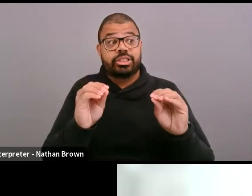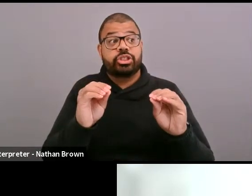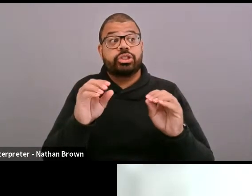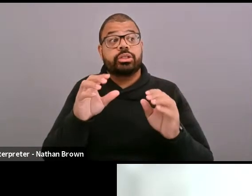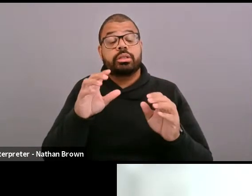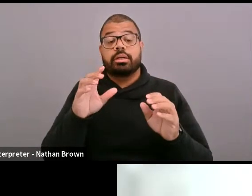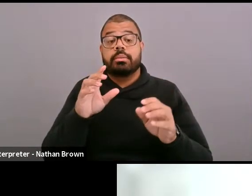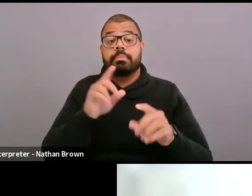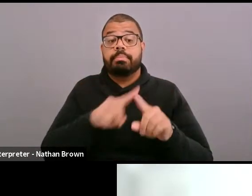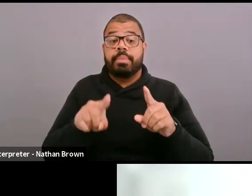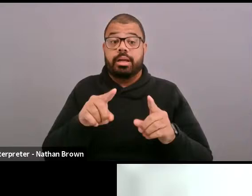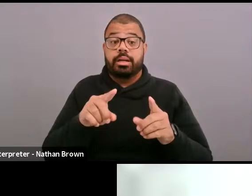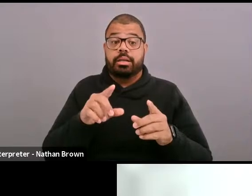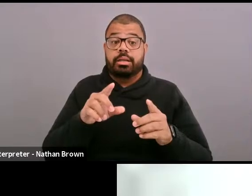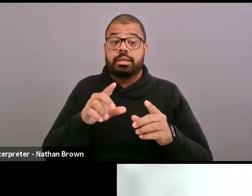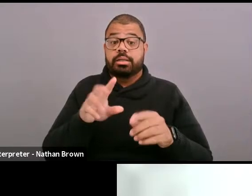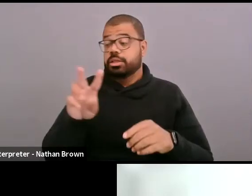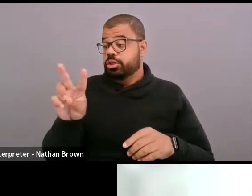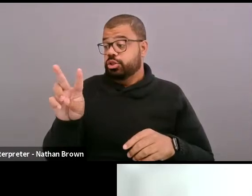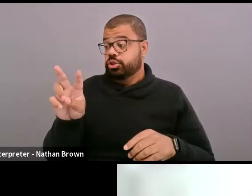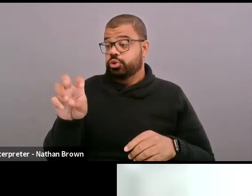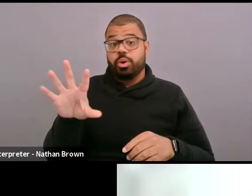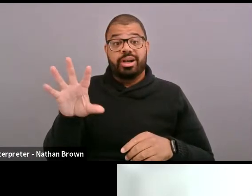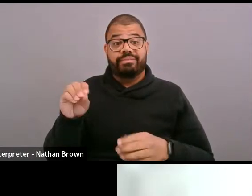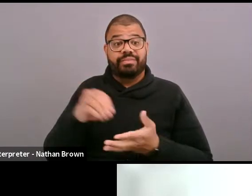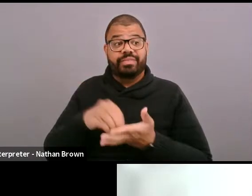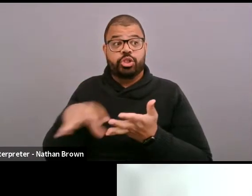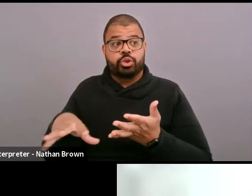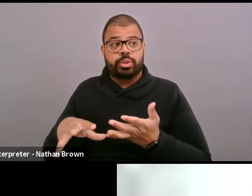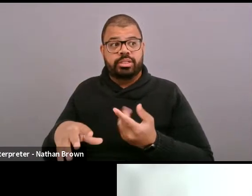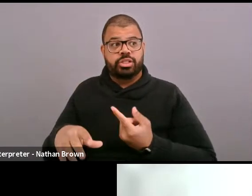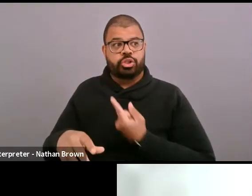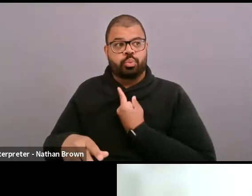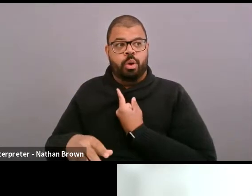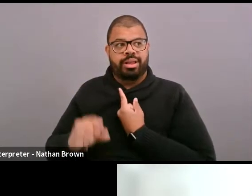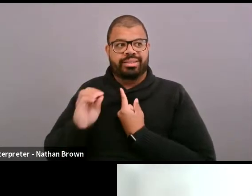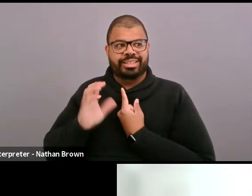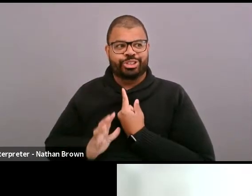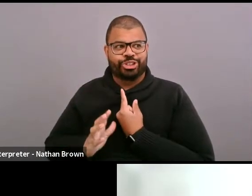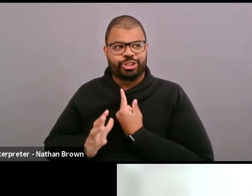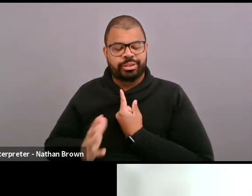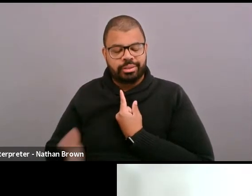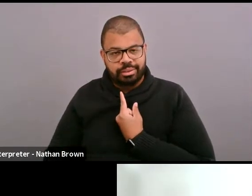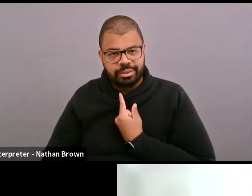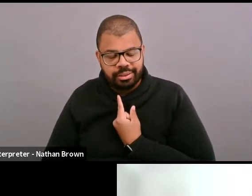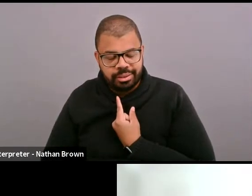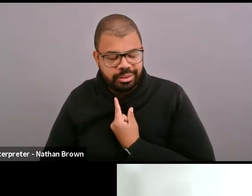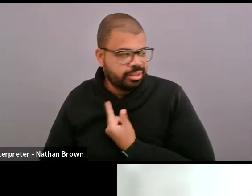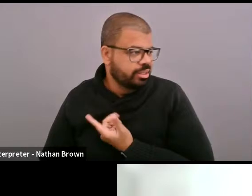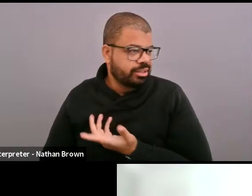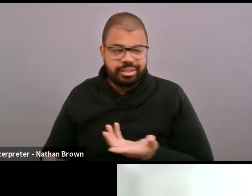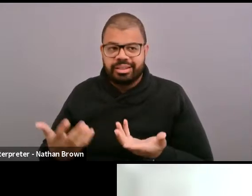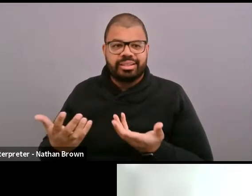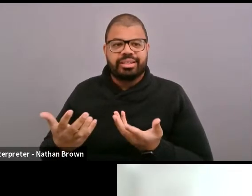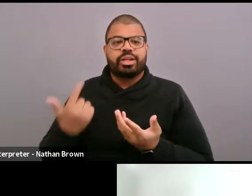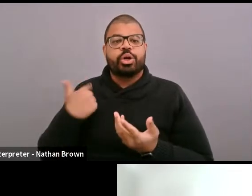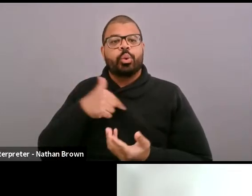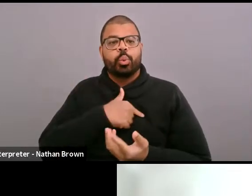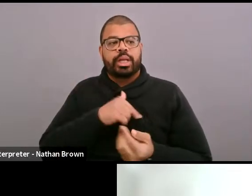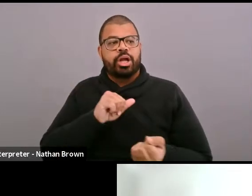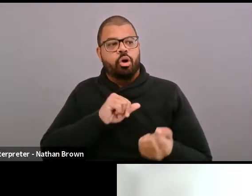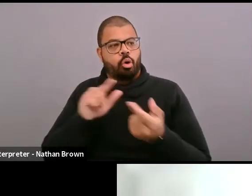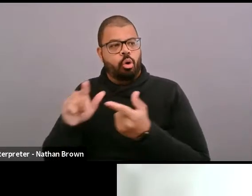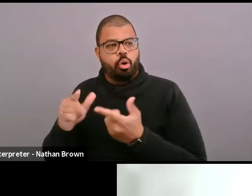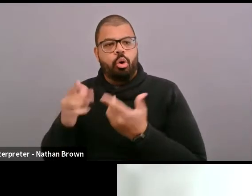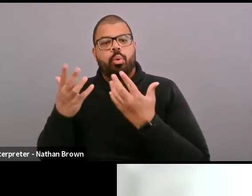ratio 250 students. Friends, colleagues. I mean, we all want to be involved